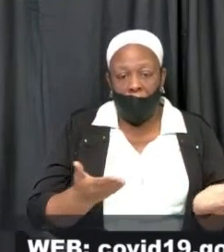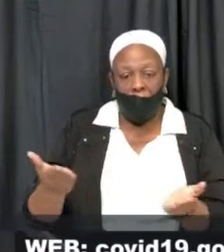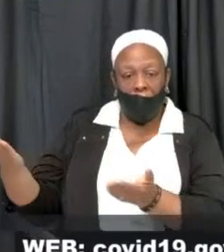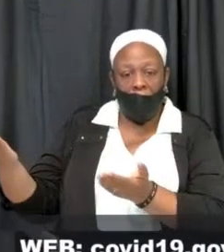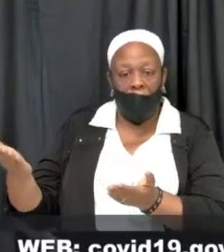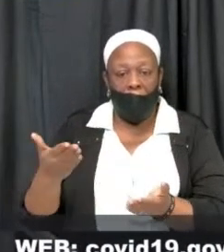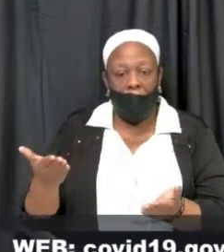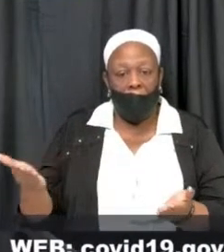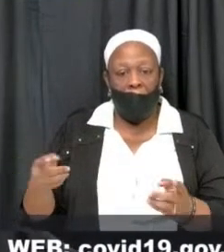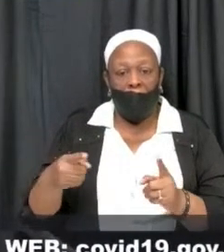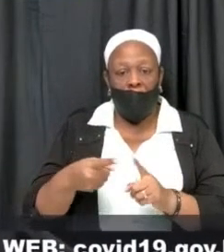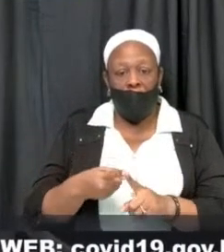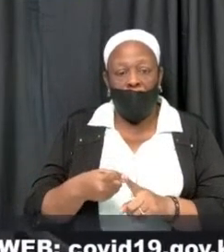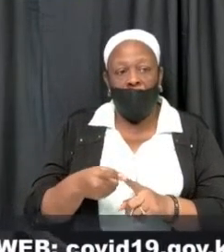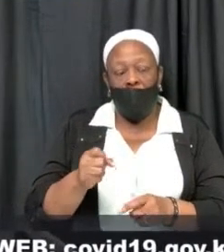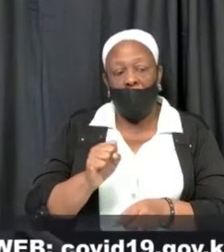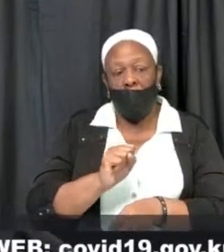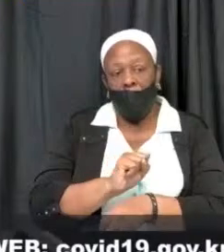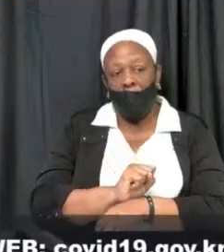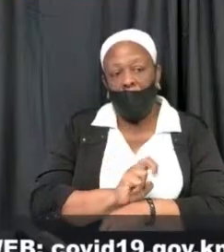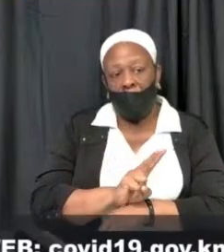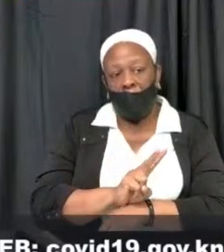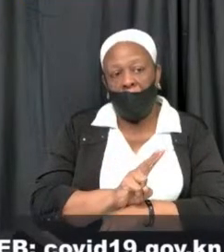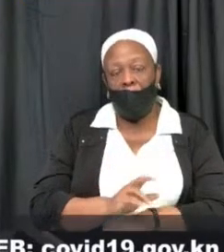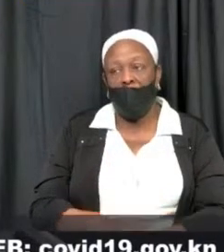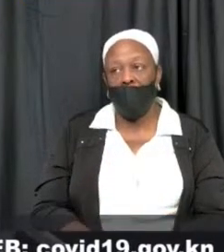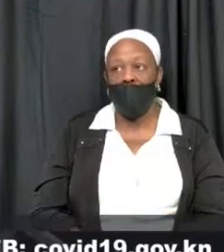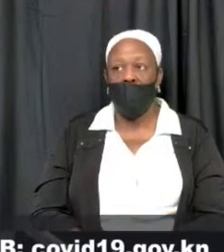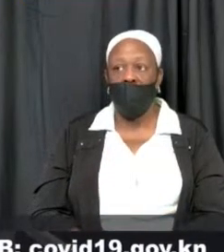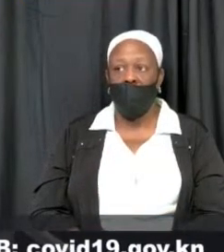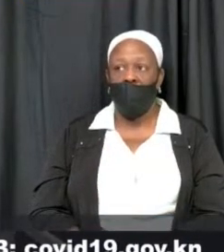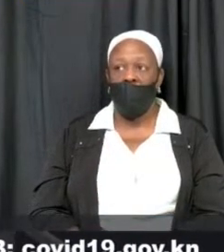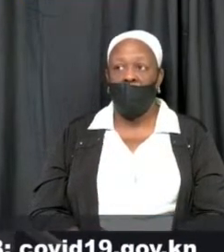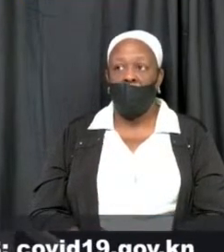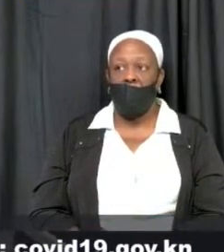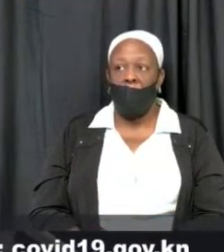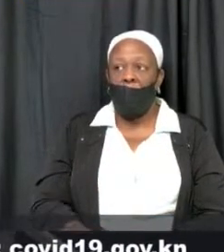And an additional announcement is that